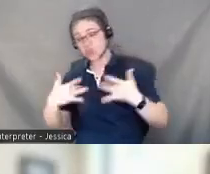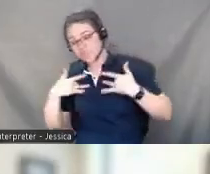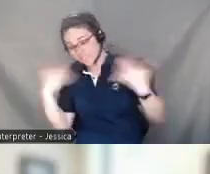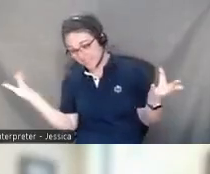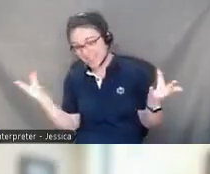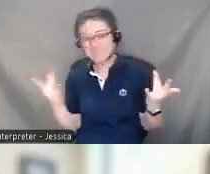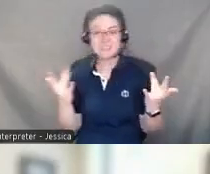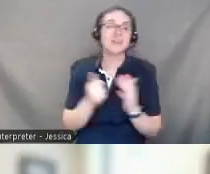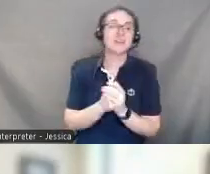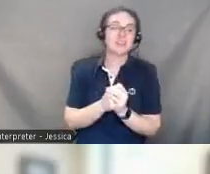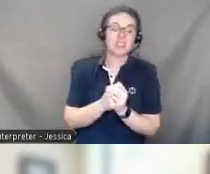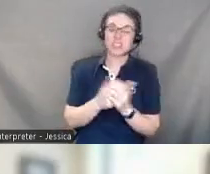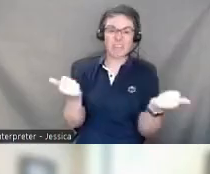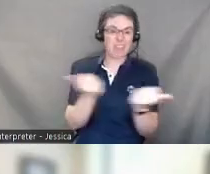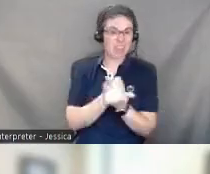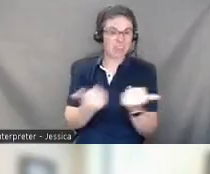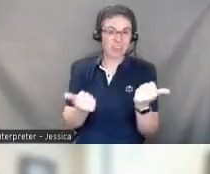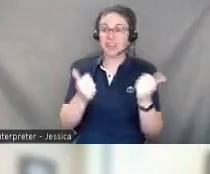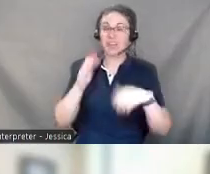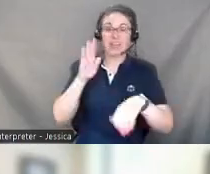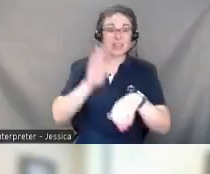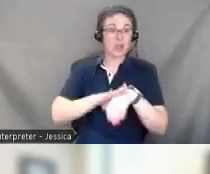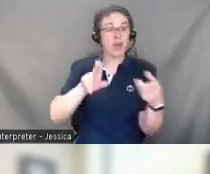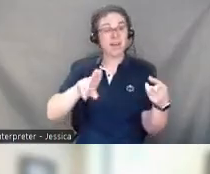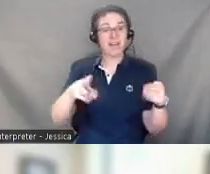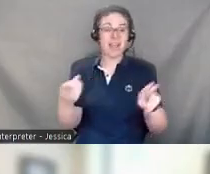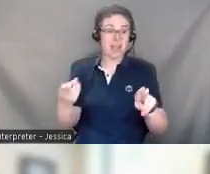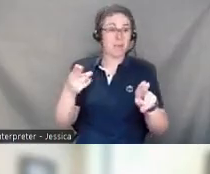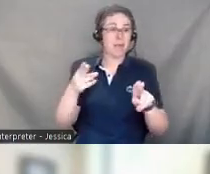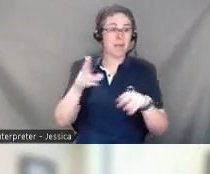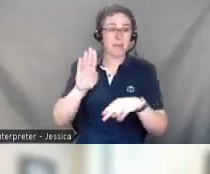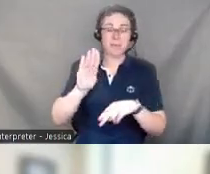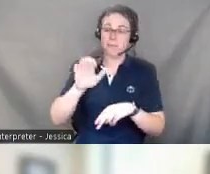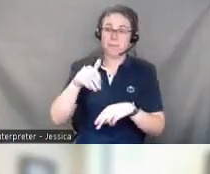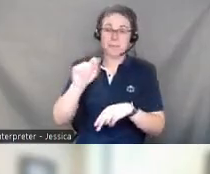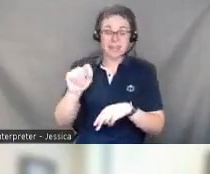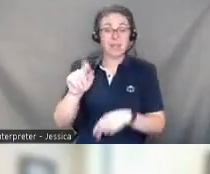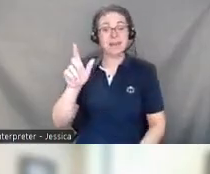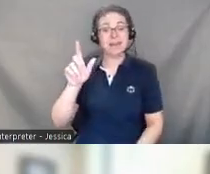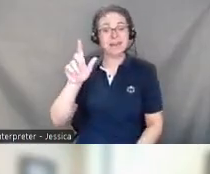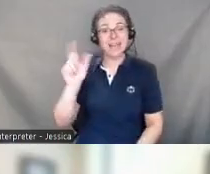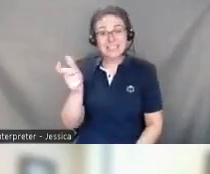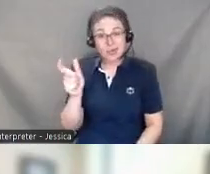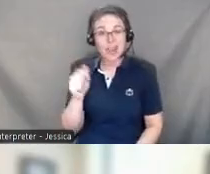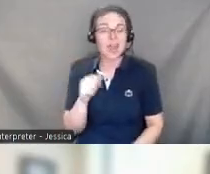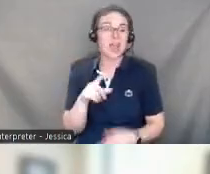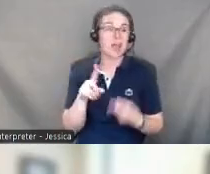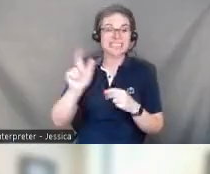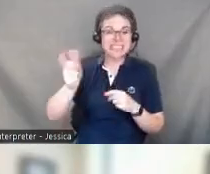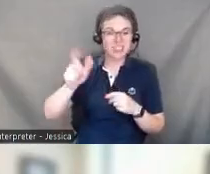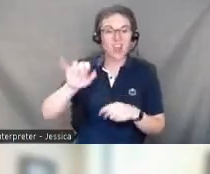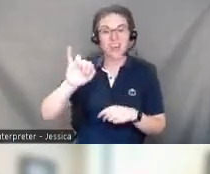like that. So they're all over the Him It Beat platforms, from TikTok to Instagram now to Facebook.